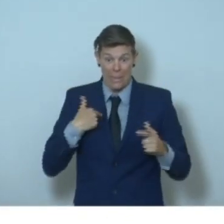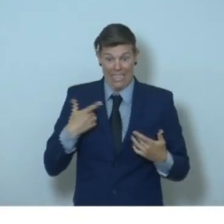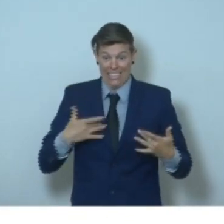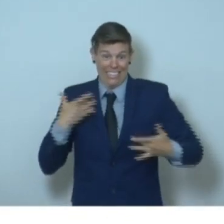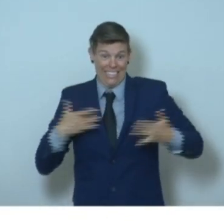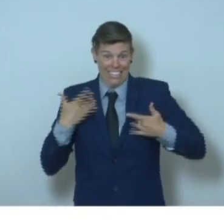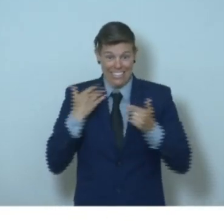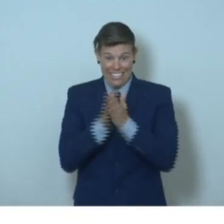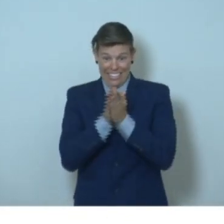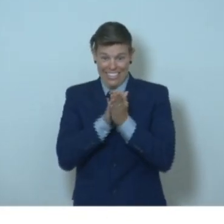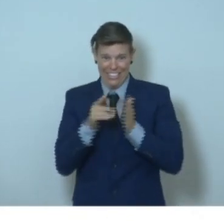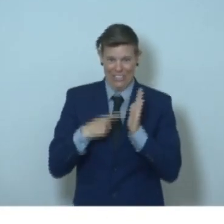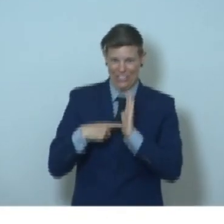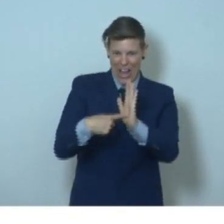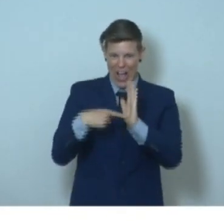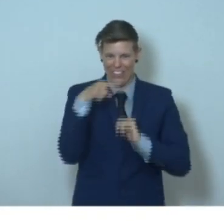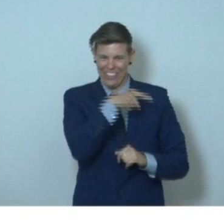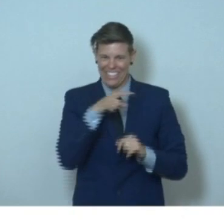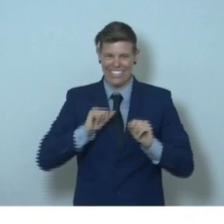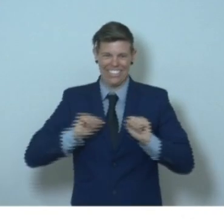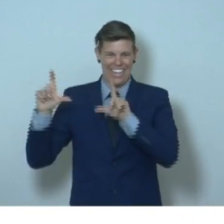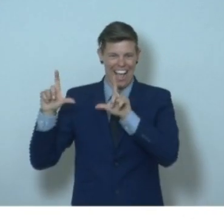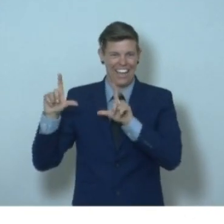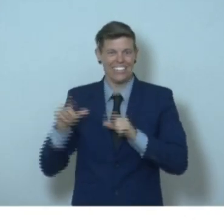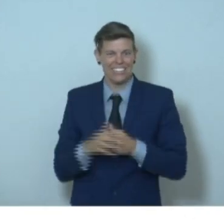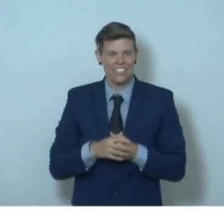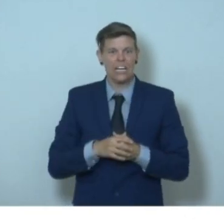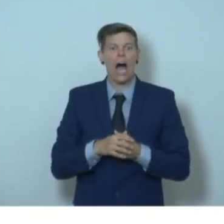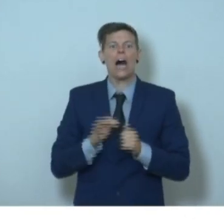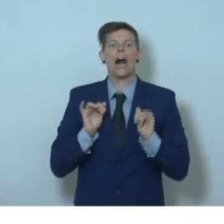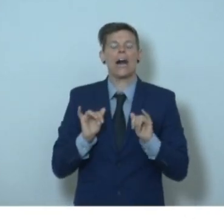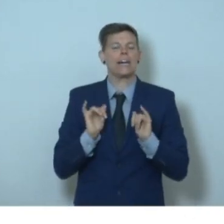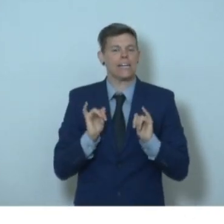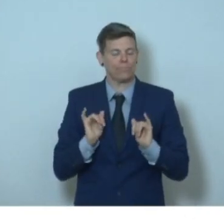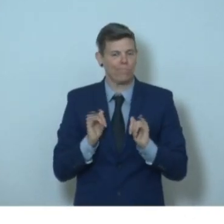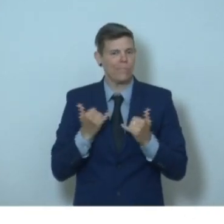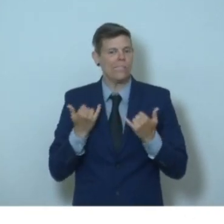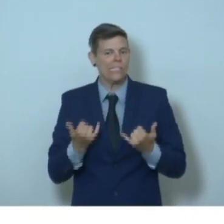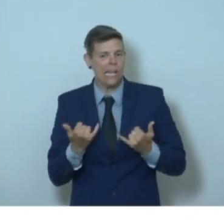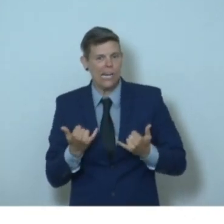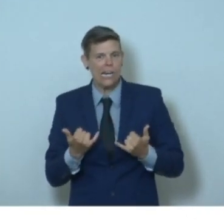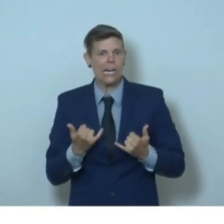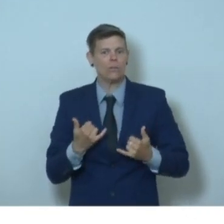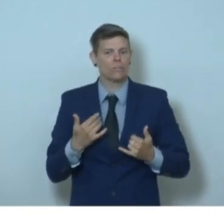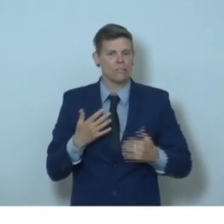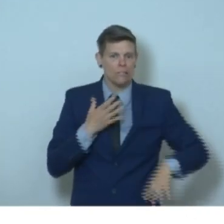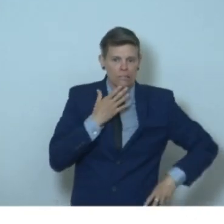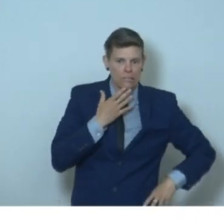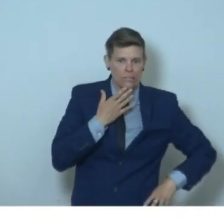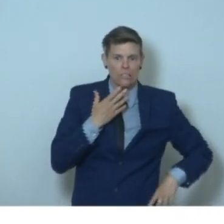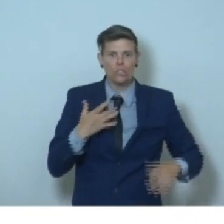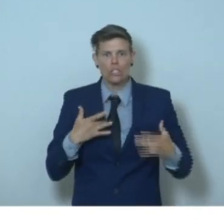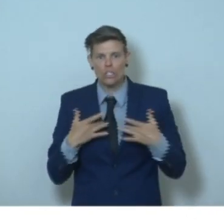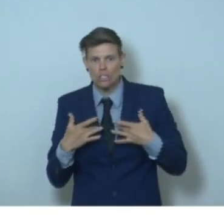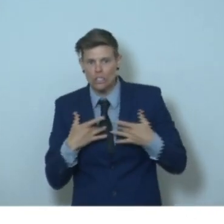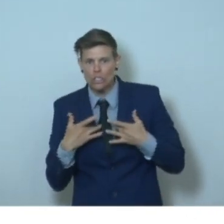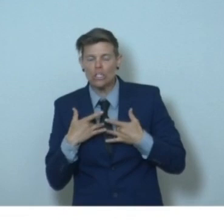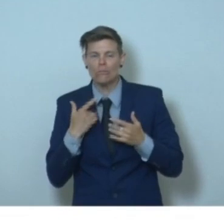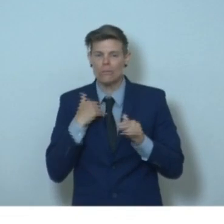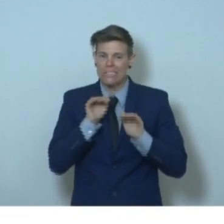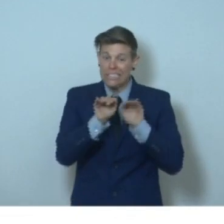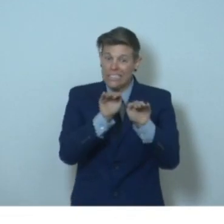since early May that I'm really, really concerned about today. And just to reorient you, or if you're